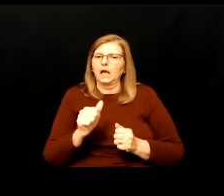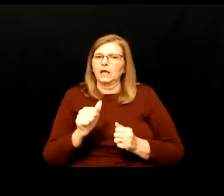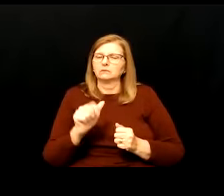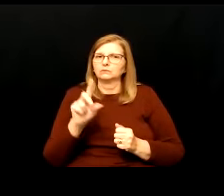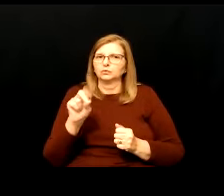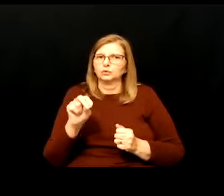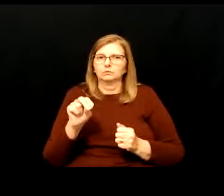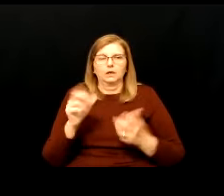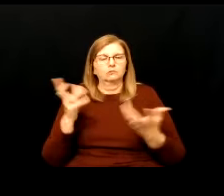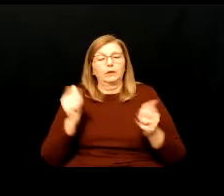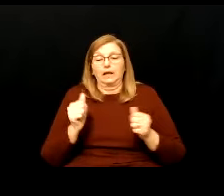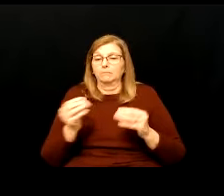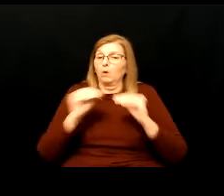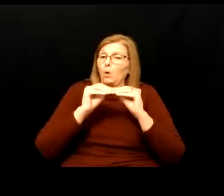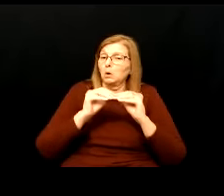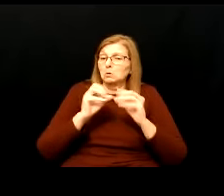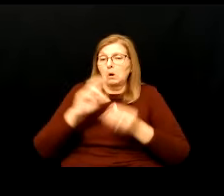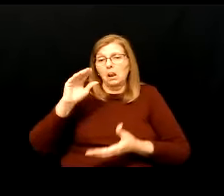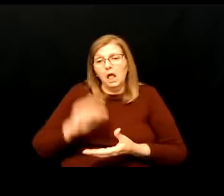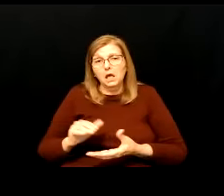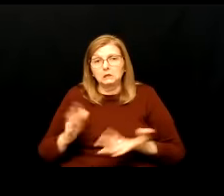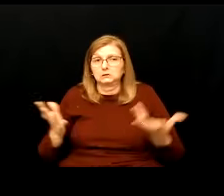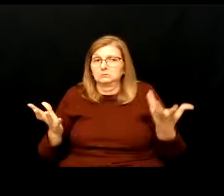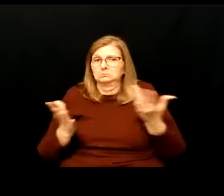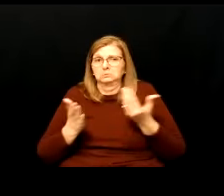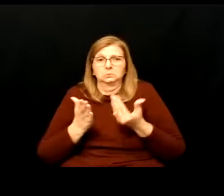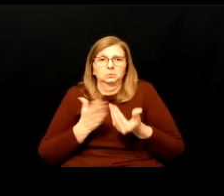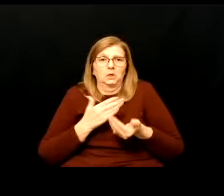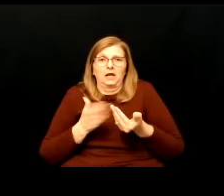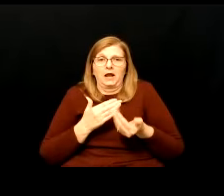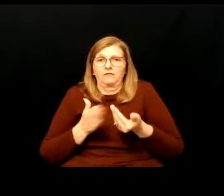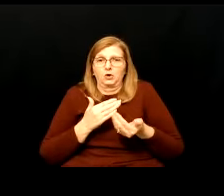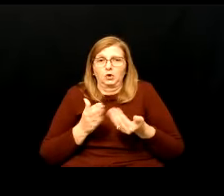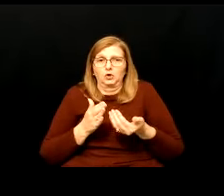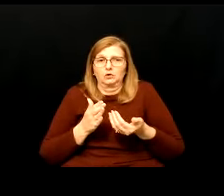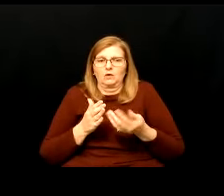could do more or less, whatever your time frame is